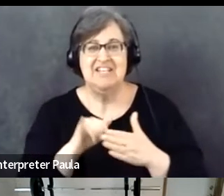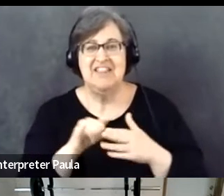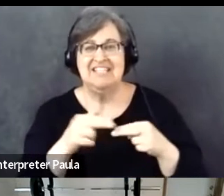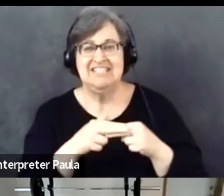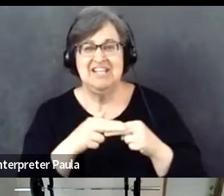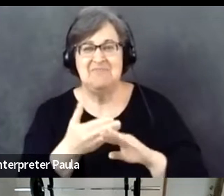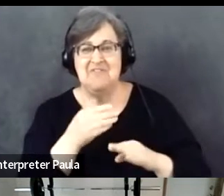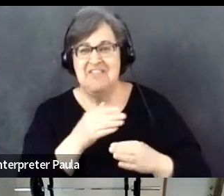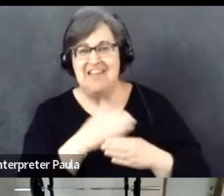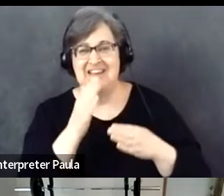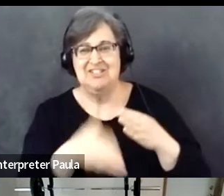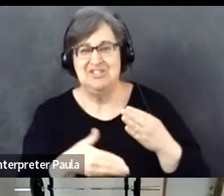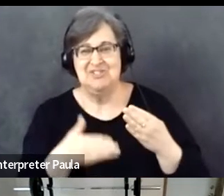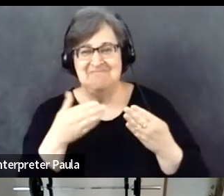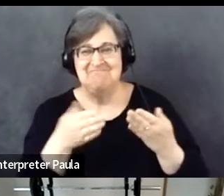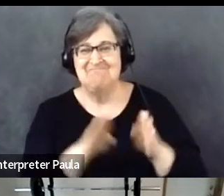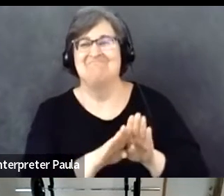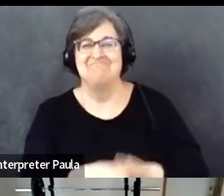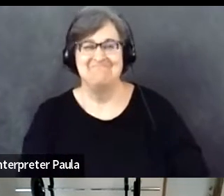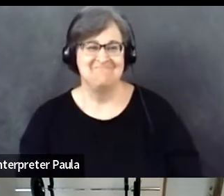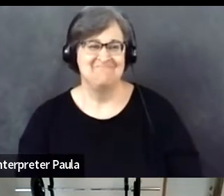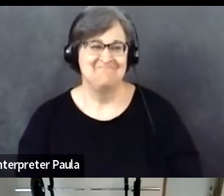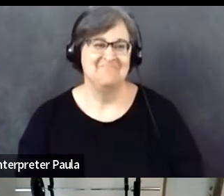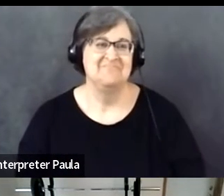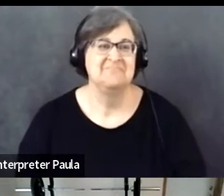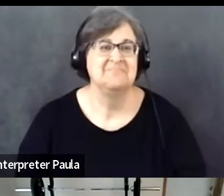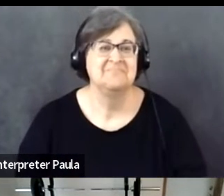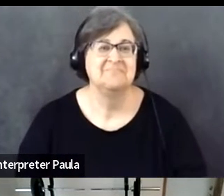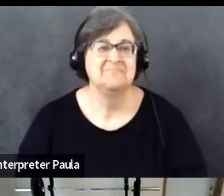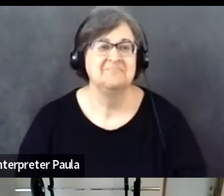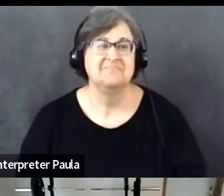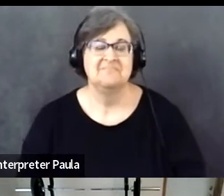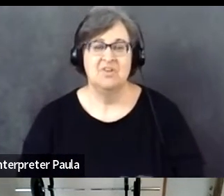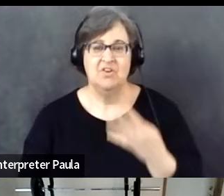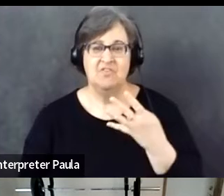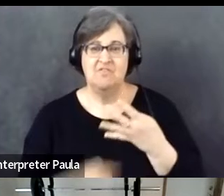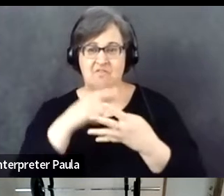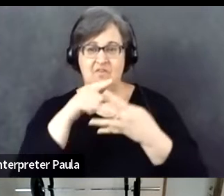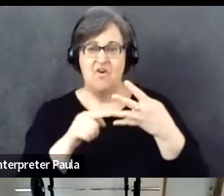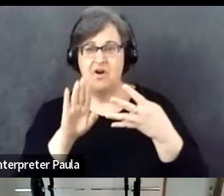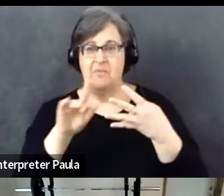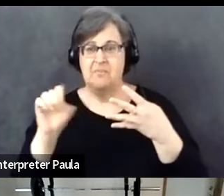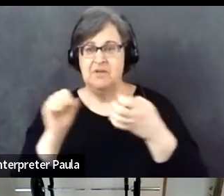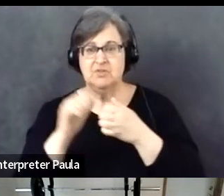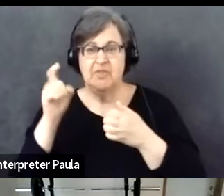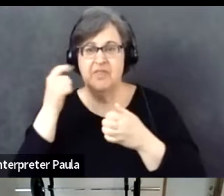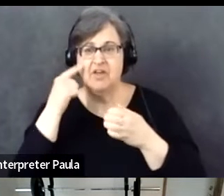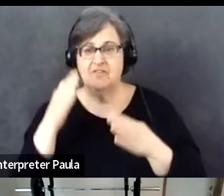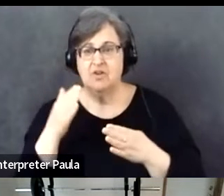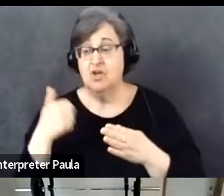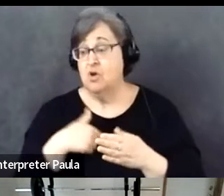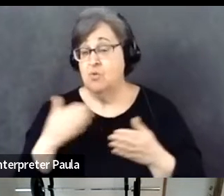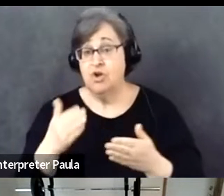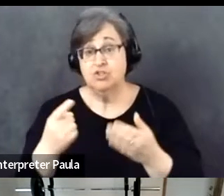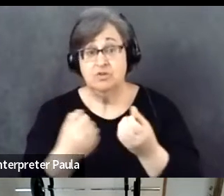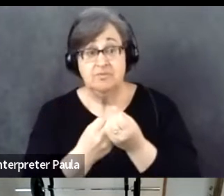they actually adjourned, so. So there are 4 bills that are with the governor, and as we always try to encourage people to be advocates, if one